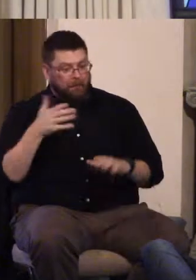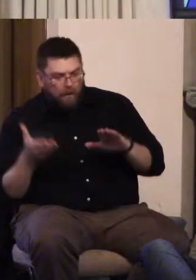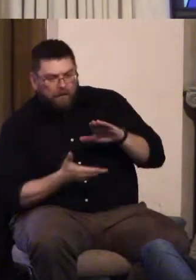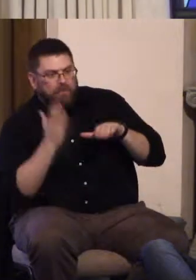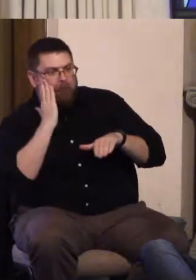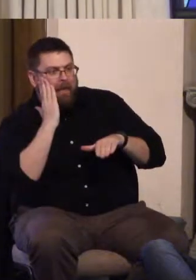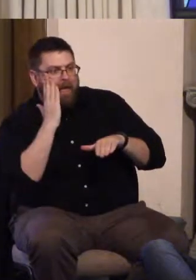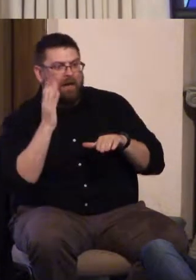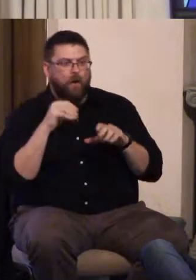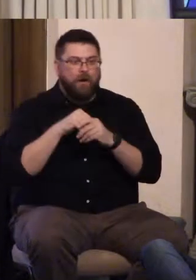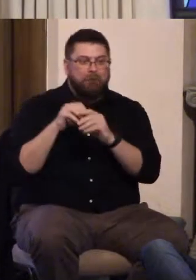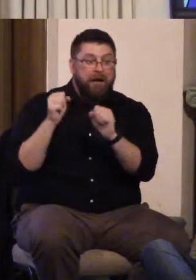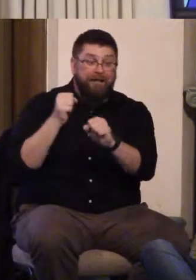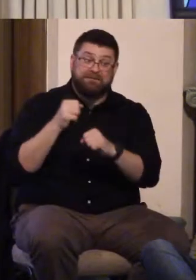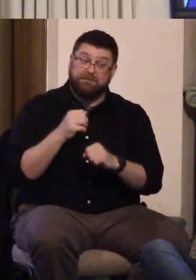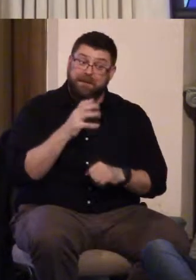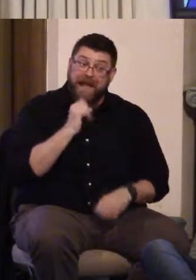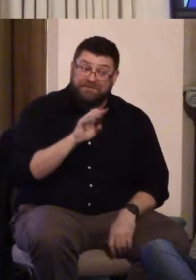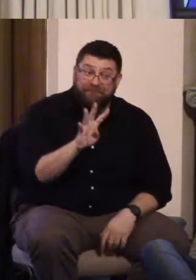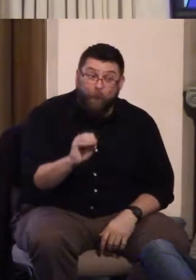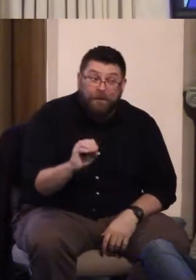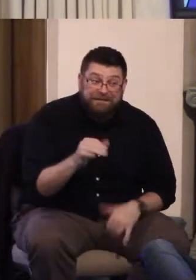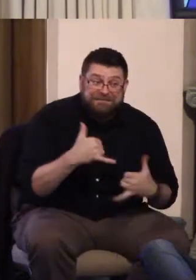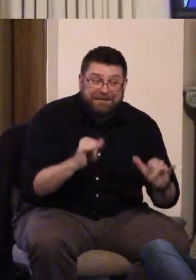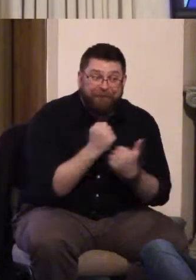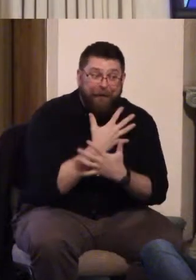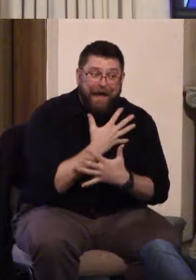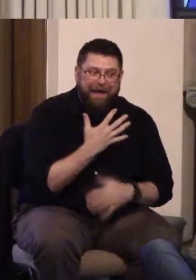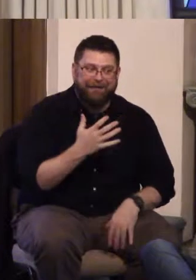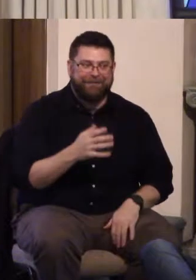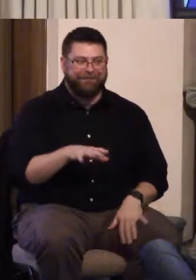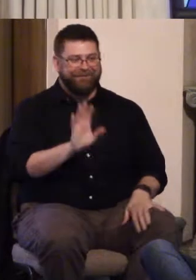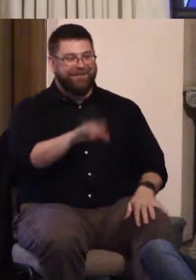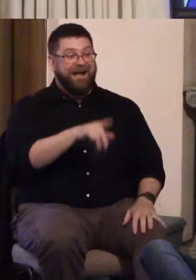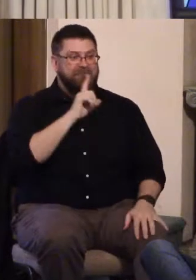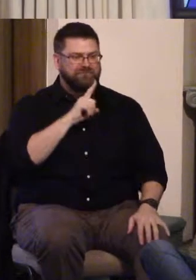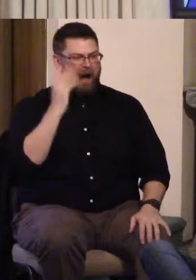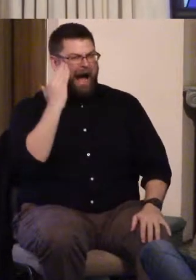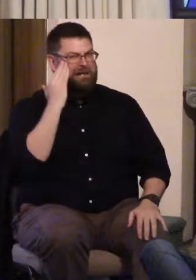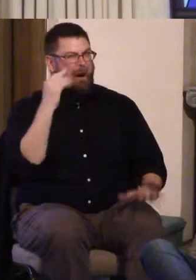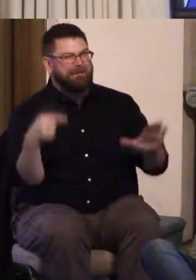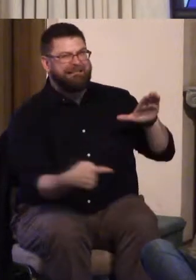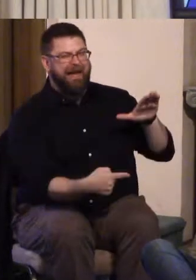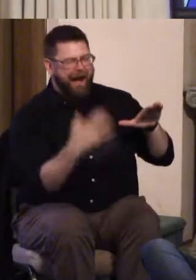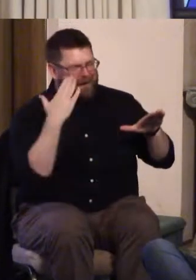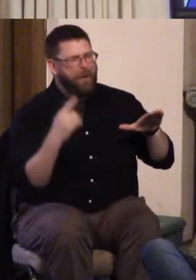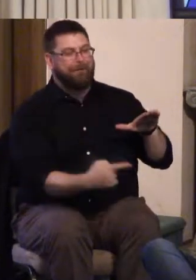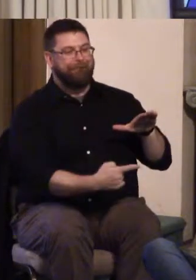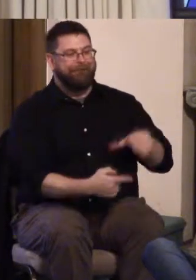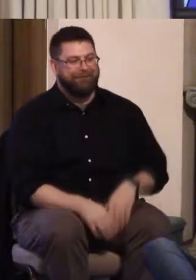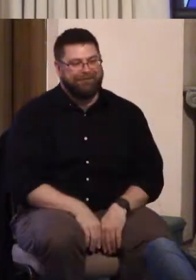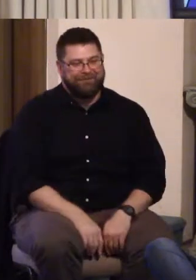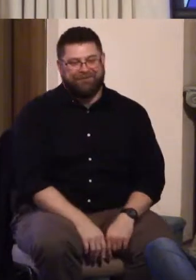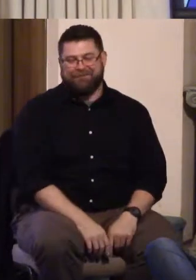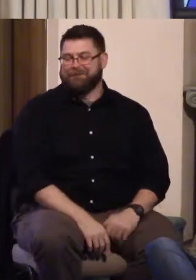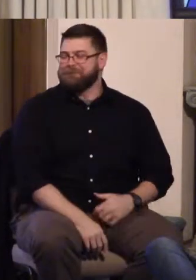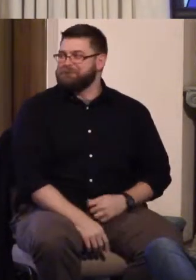closet in my 40s. I'm like, for sure, I know it's under there.